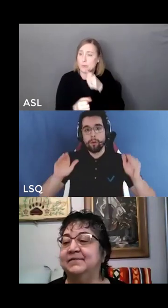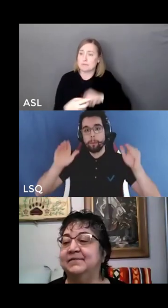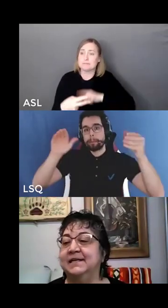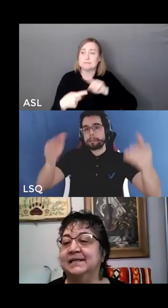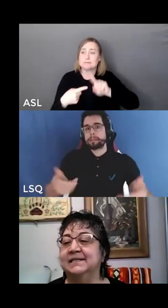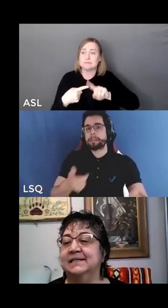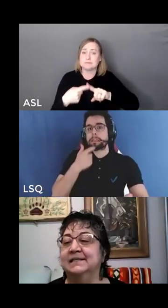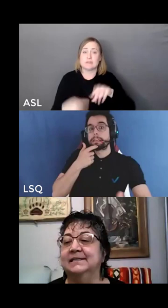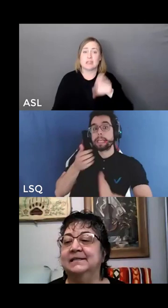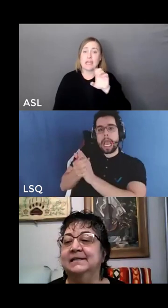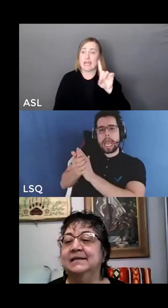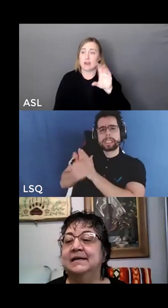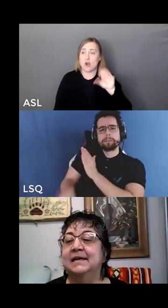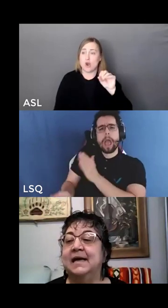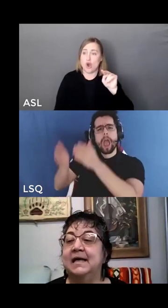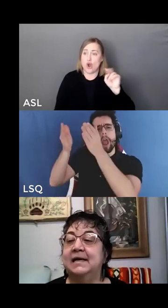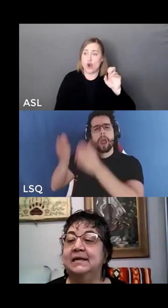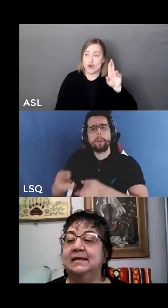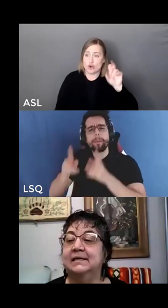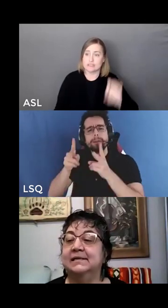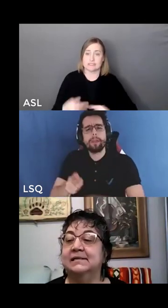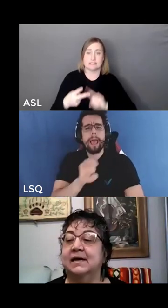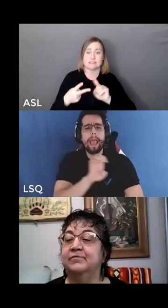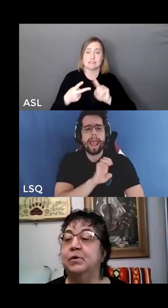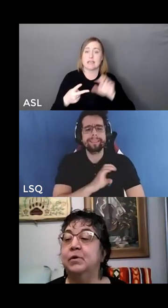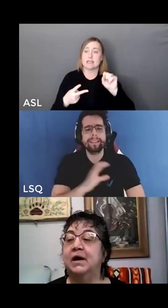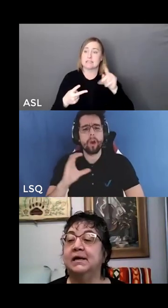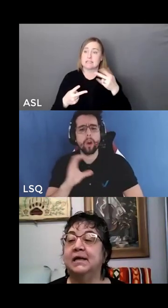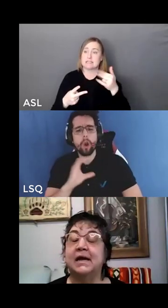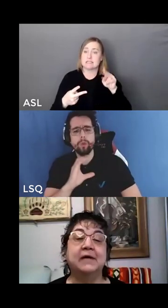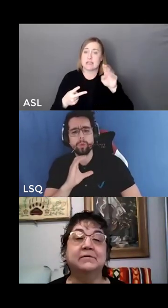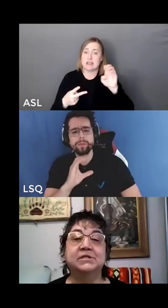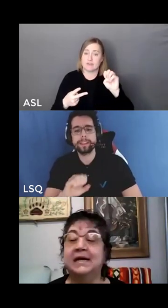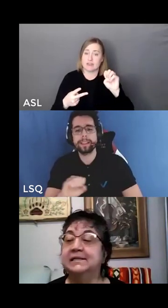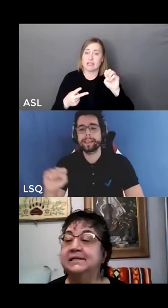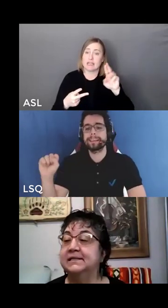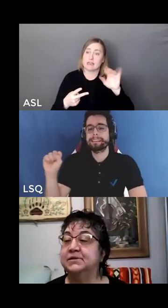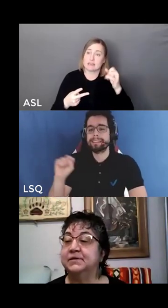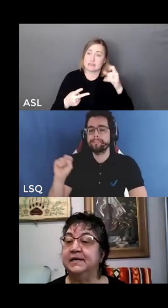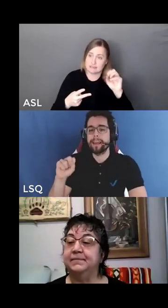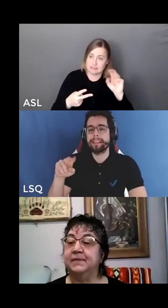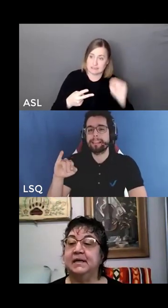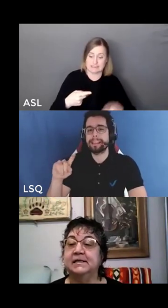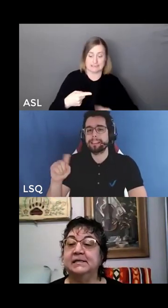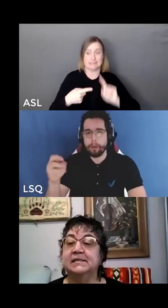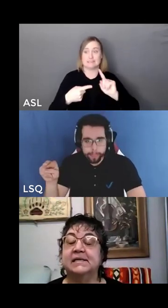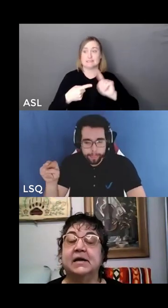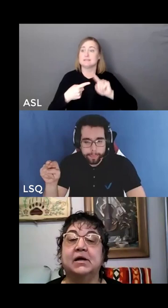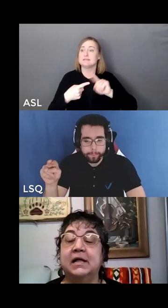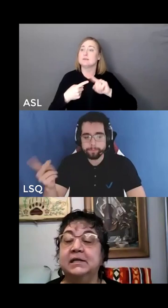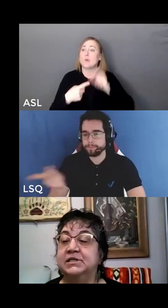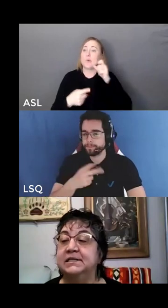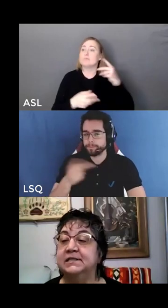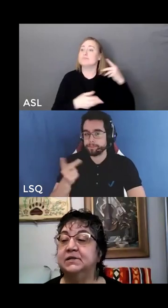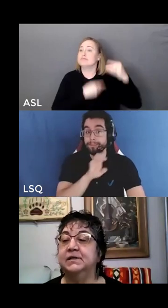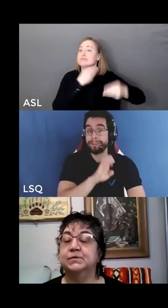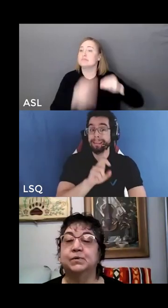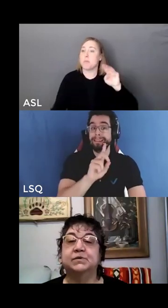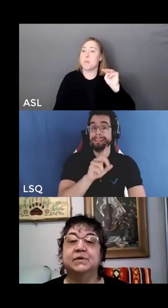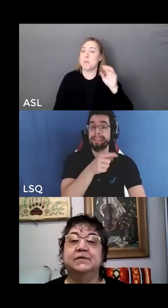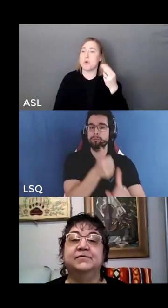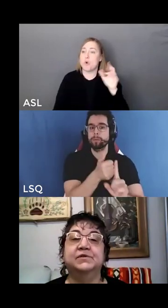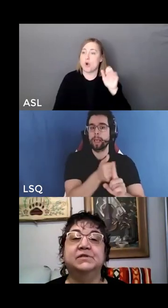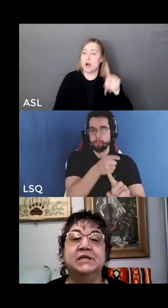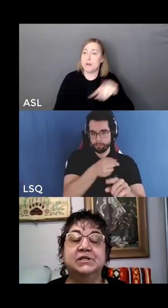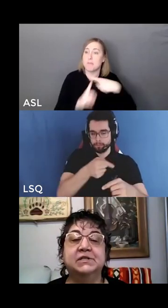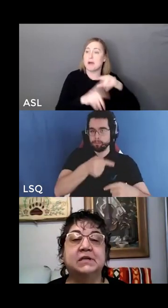and Stephanie Nixon. Ed is of Mohawk and Irish ancestry. He is a psychologist who has